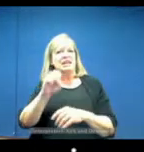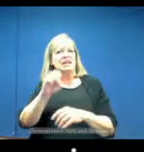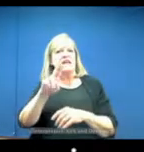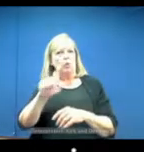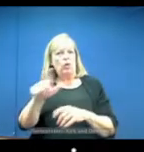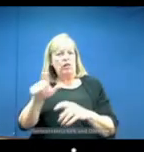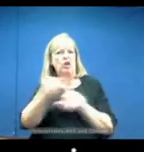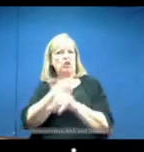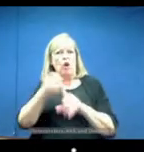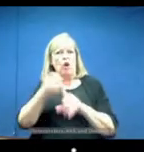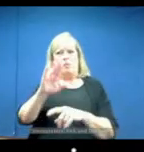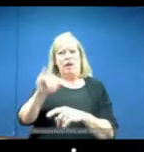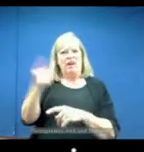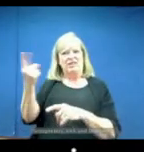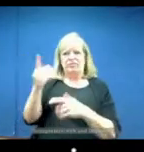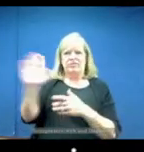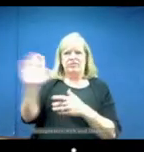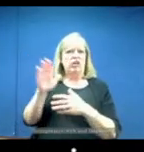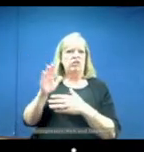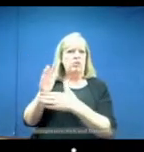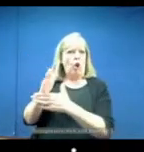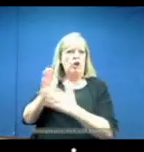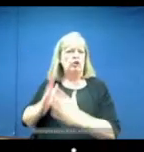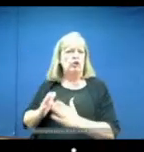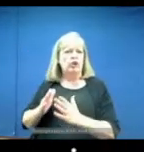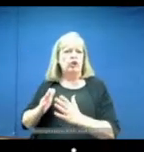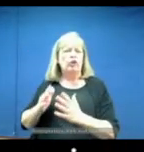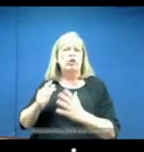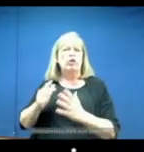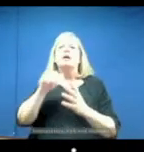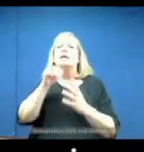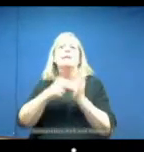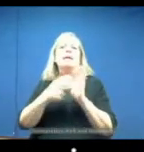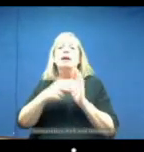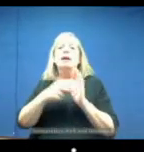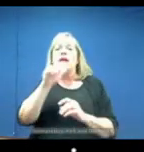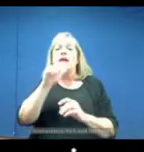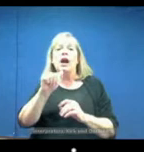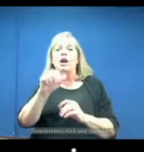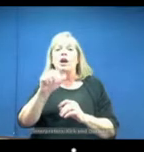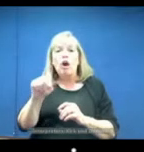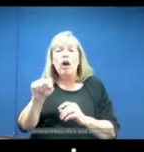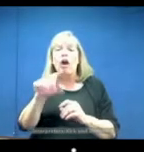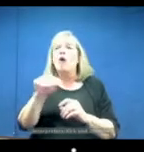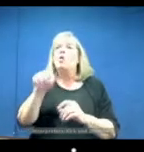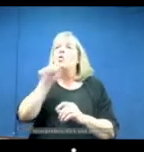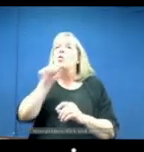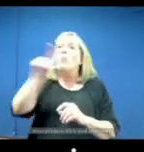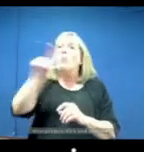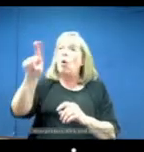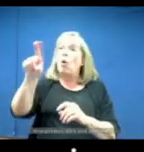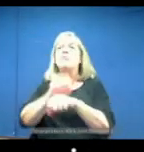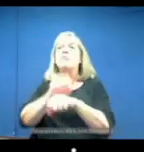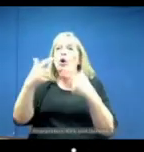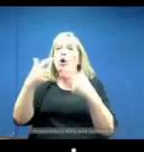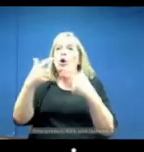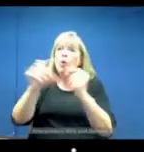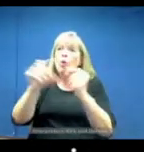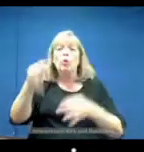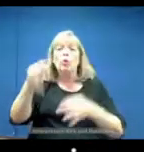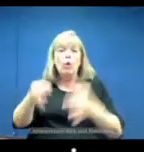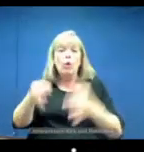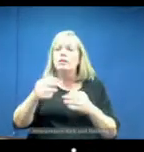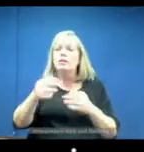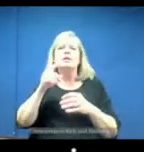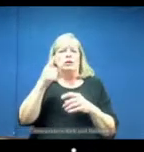that's not assaulted and then it's reported and then it goes to court, because it happens frequently, but